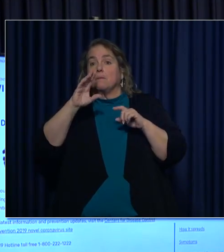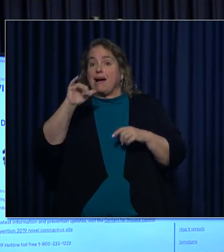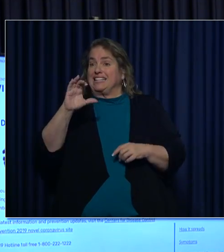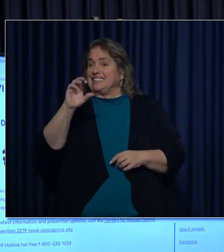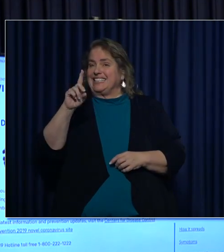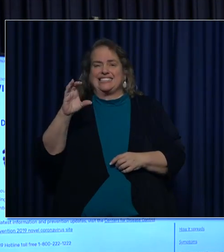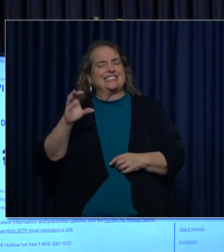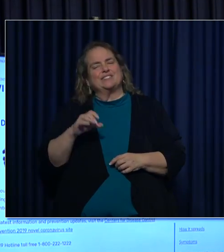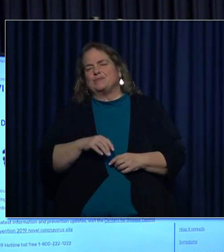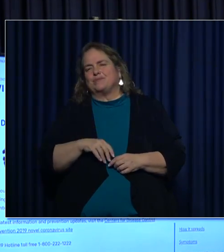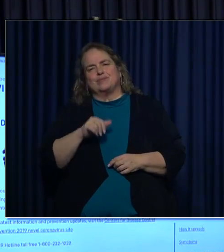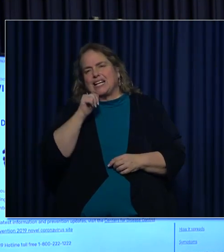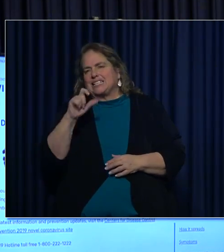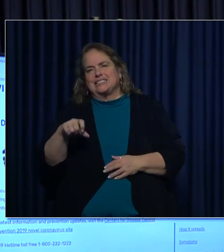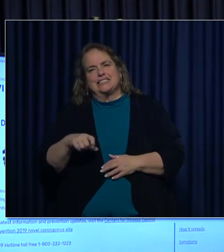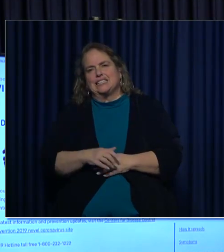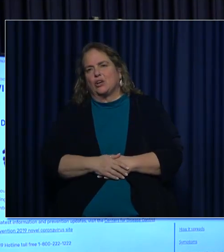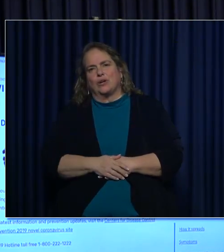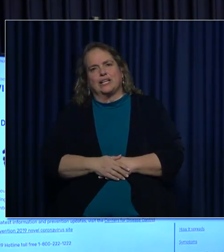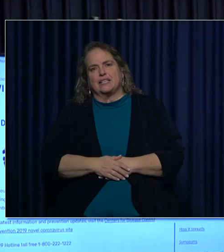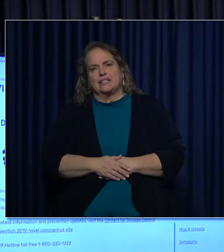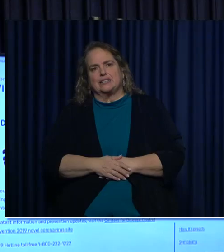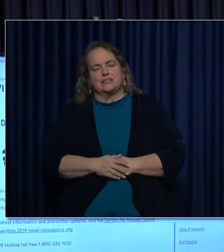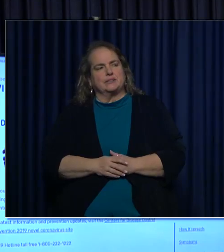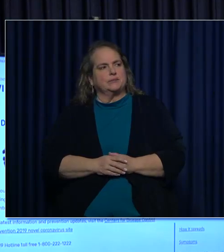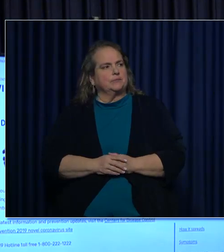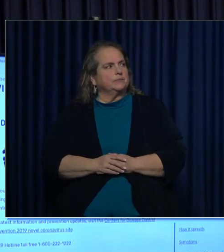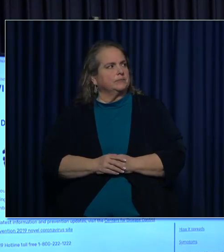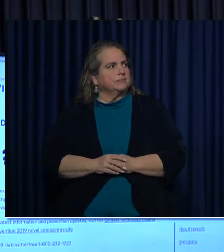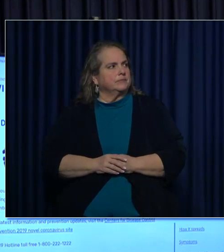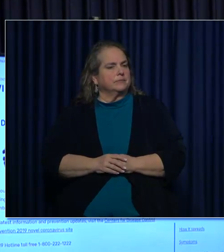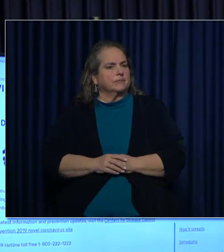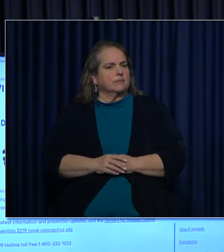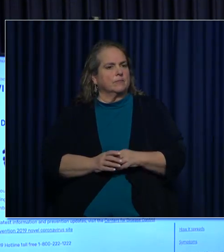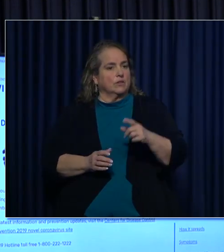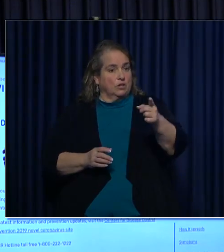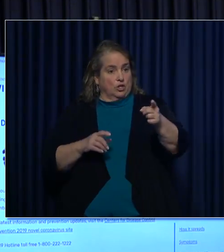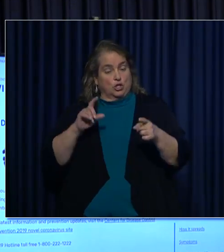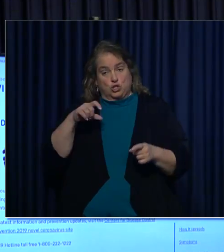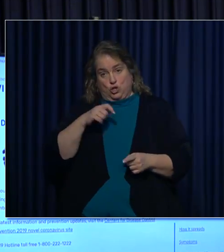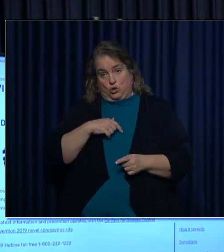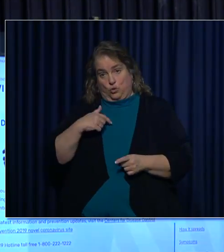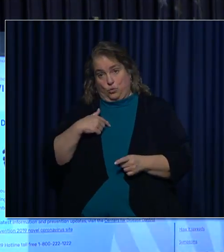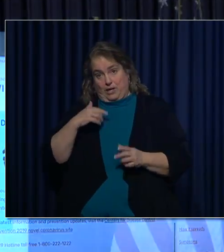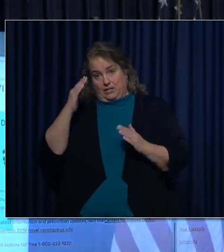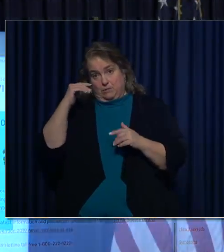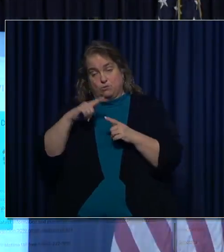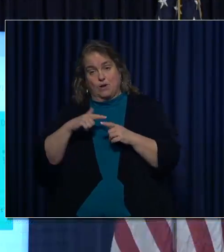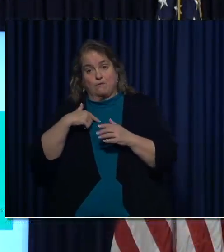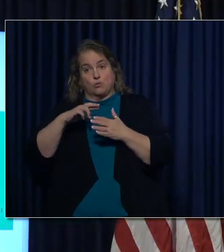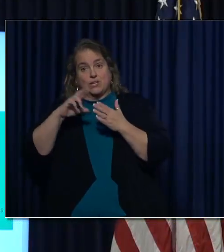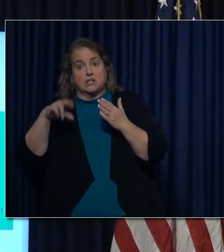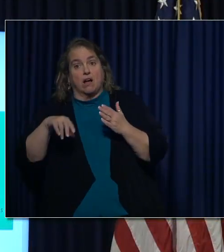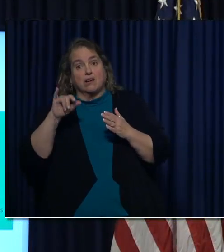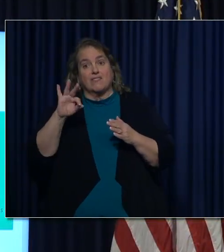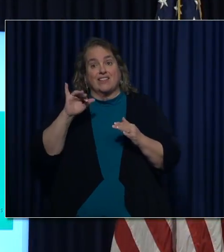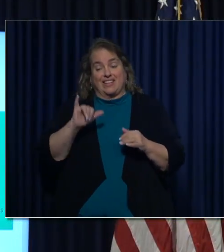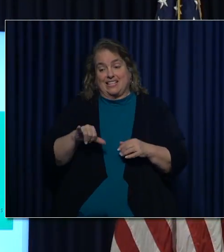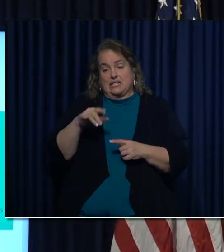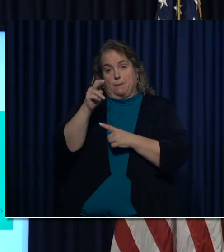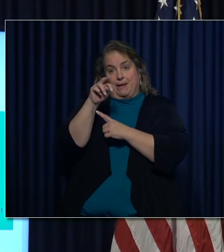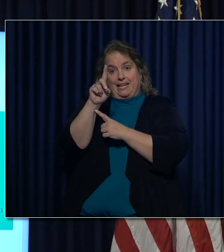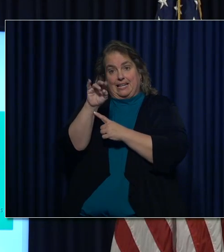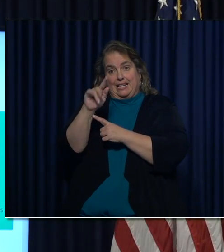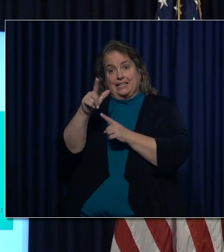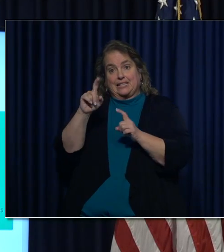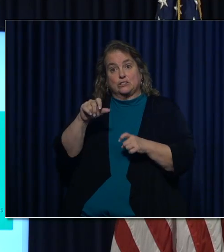to be protective. All right. Should we anticipate to have the results of these pending tests tomorrow? We